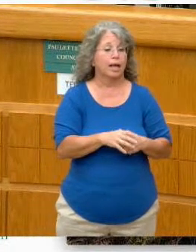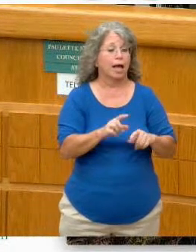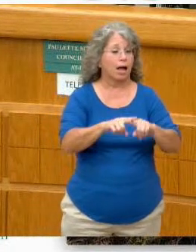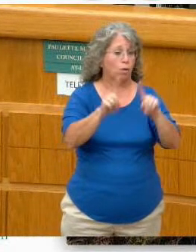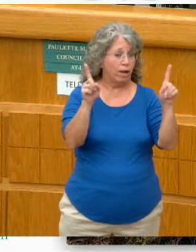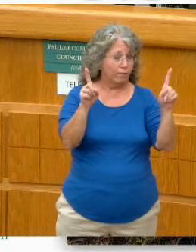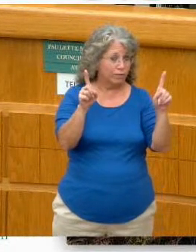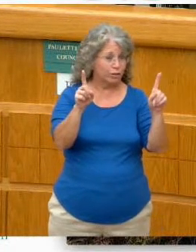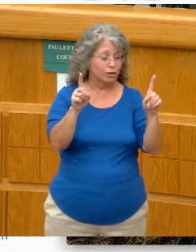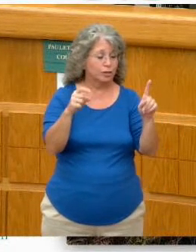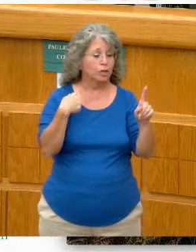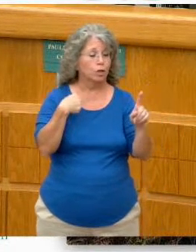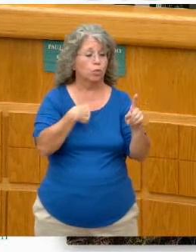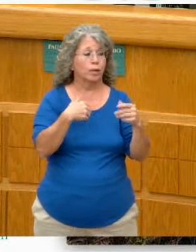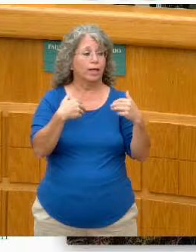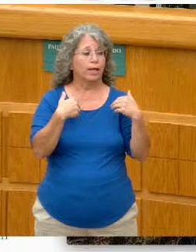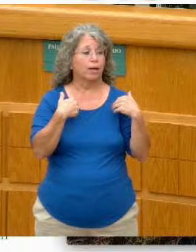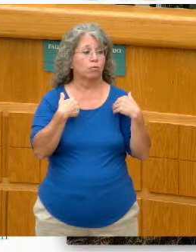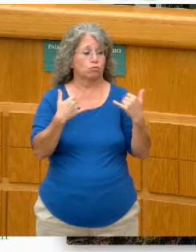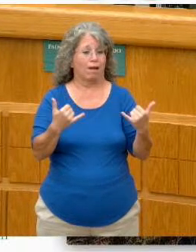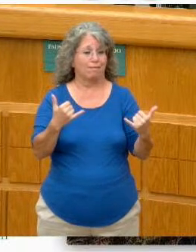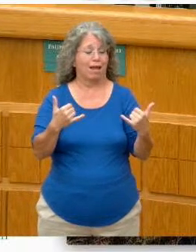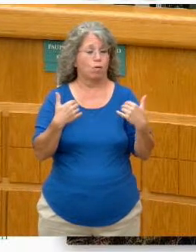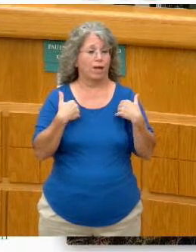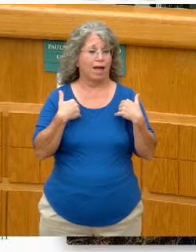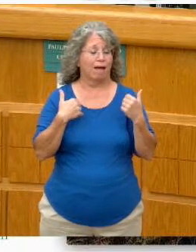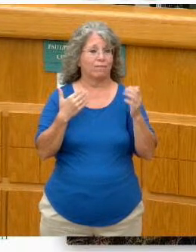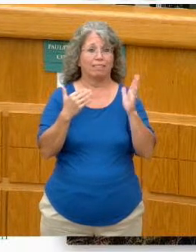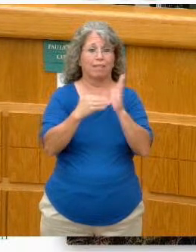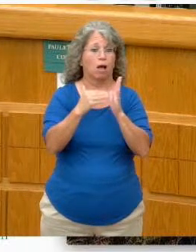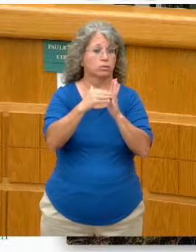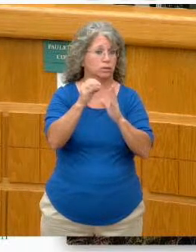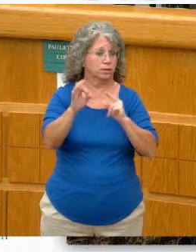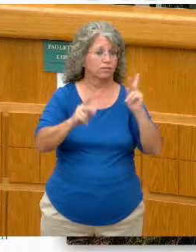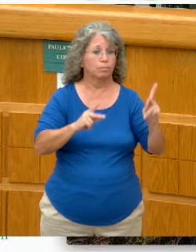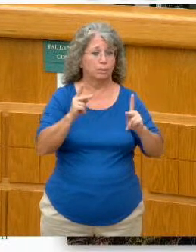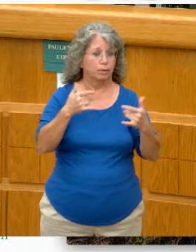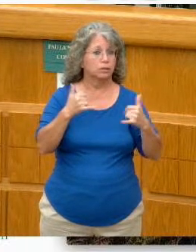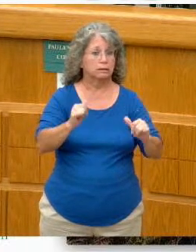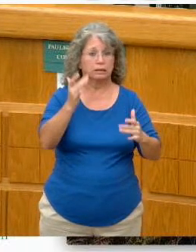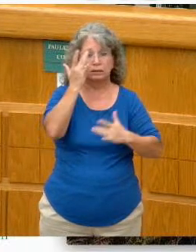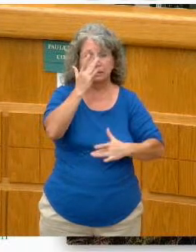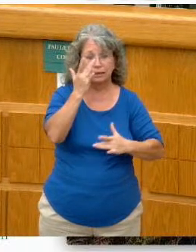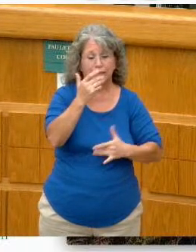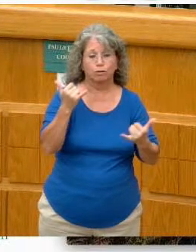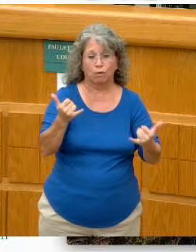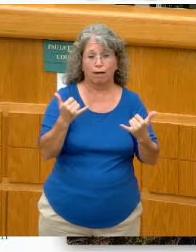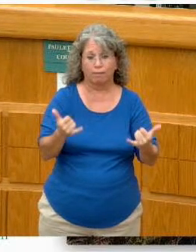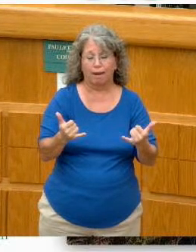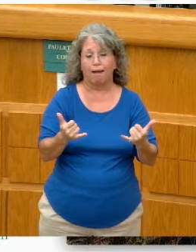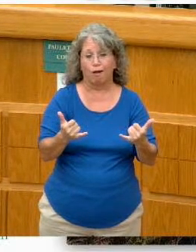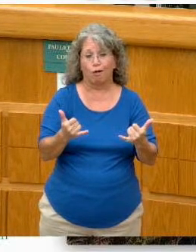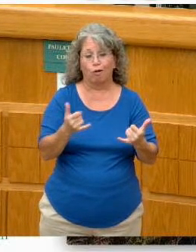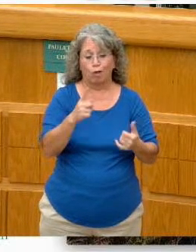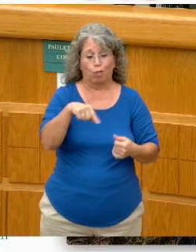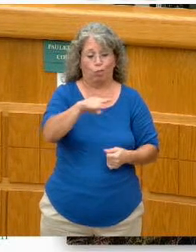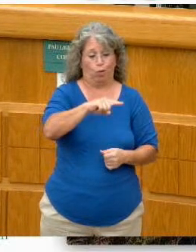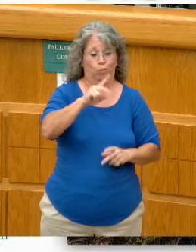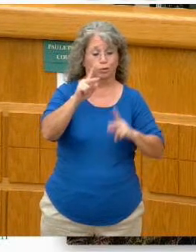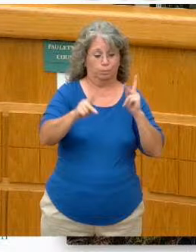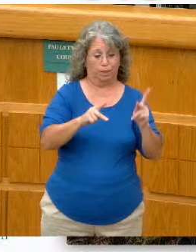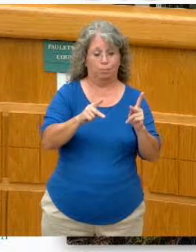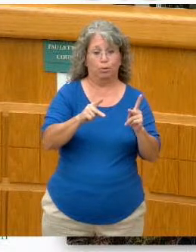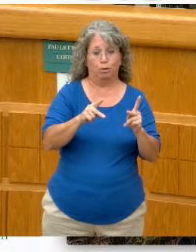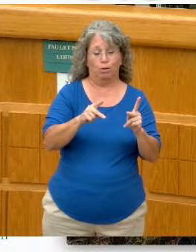of people being infected, where right now there's thousands of active cases, then even a transmission rate around 1